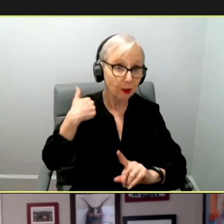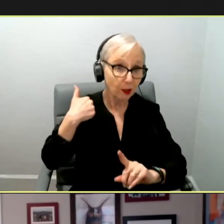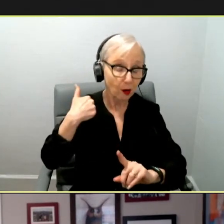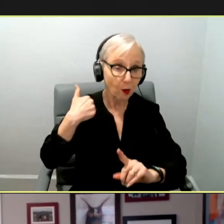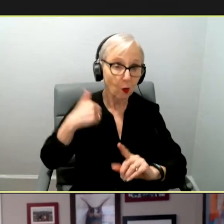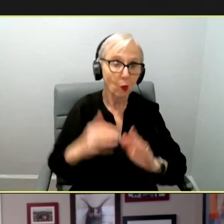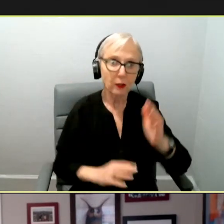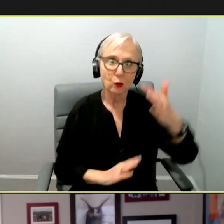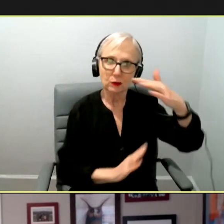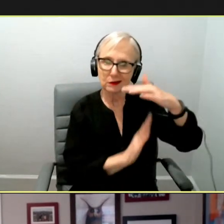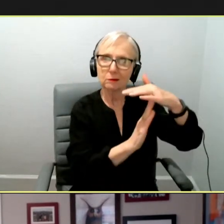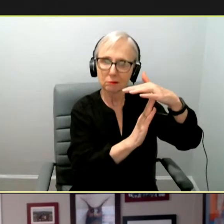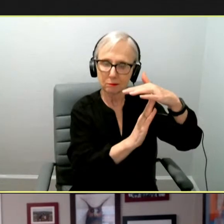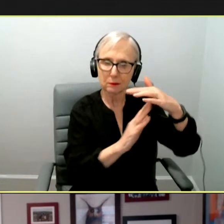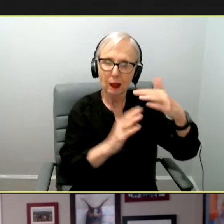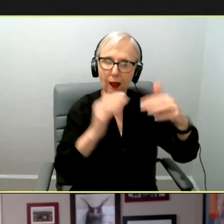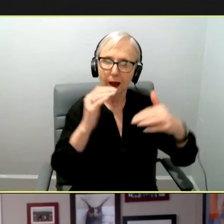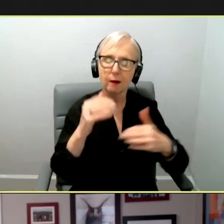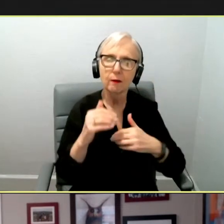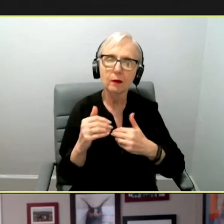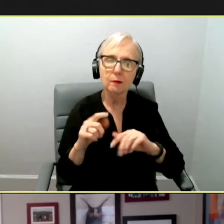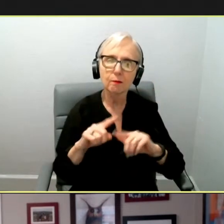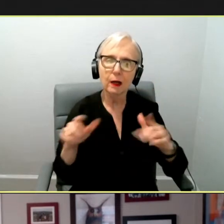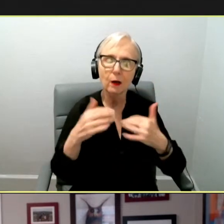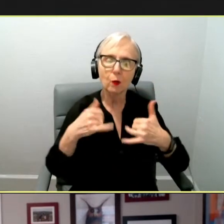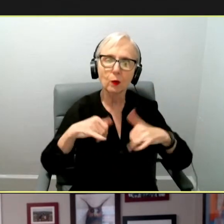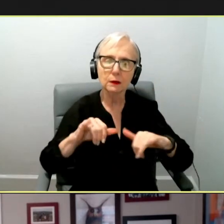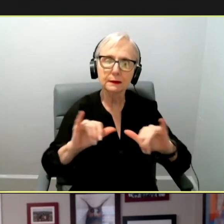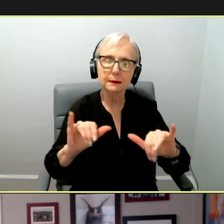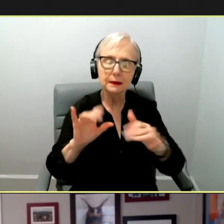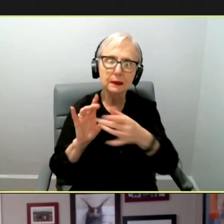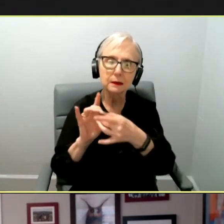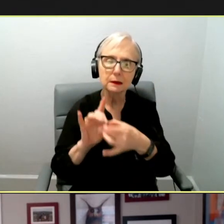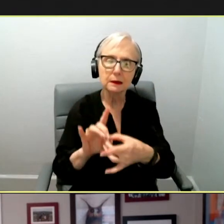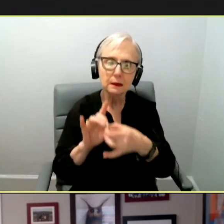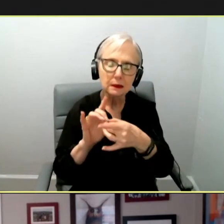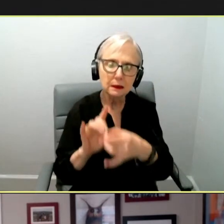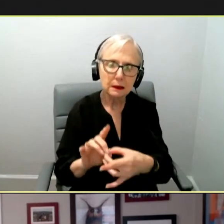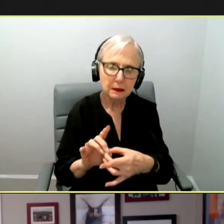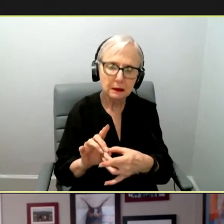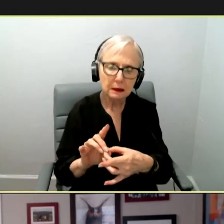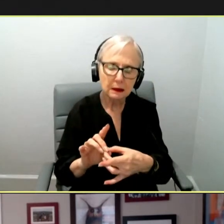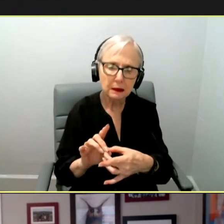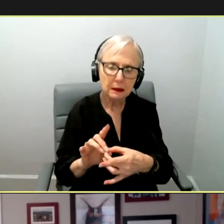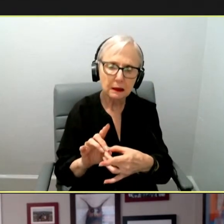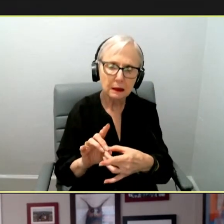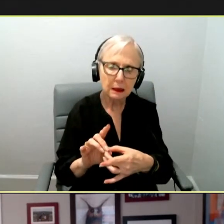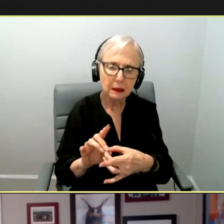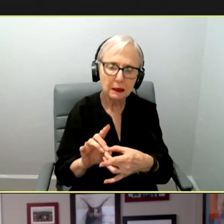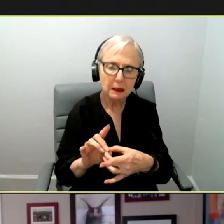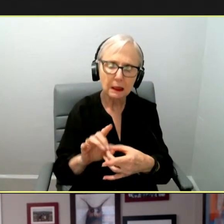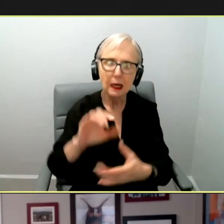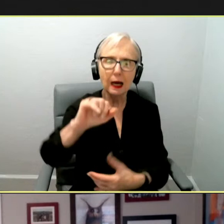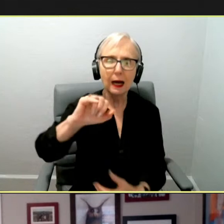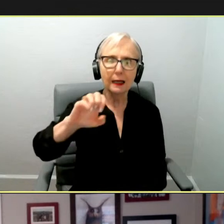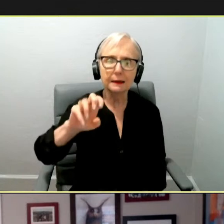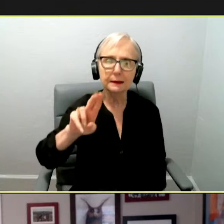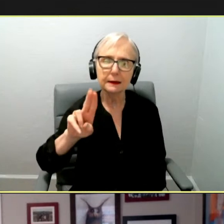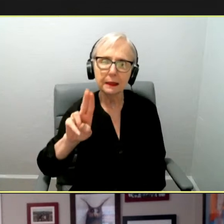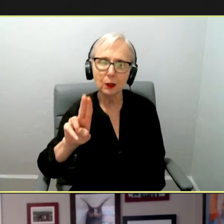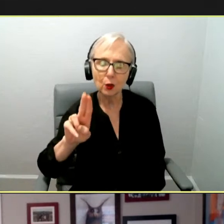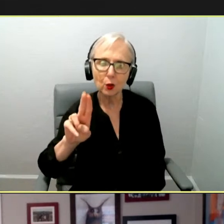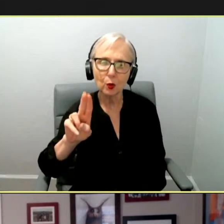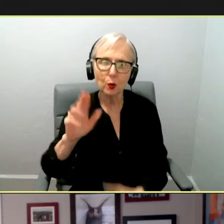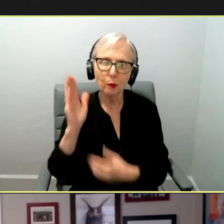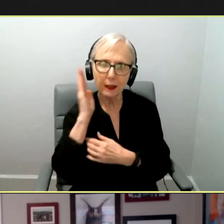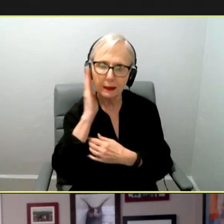peak, late December, right? But we're still dealing with really tight margins for ICU beds. 94%